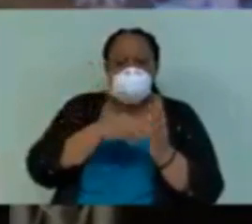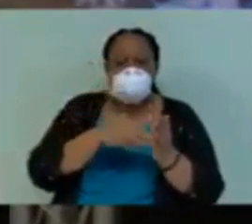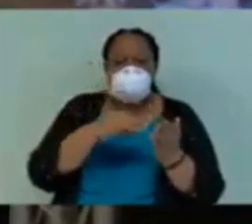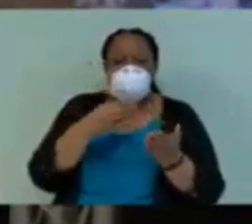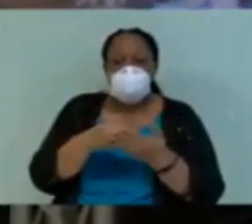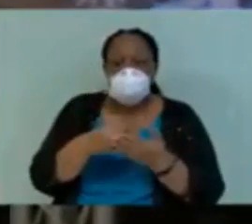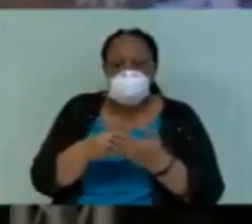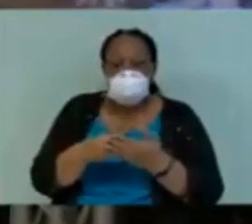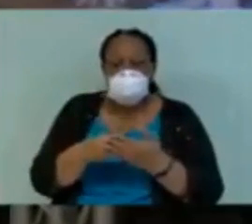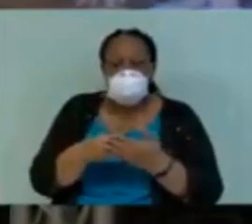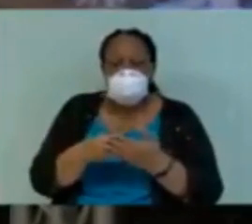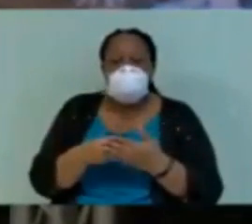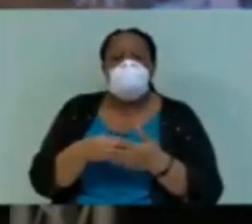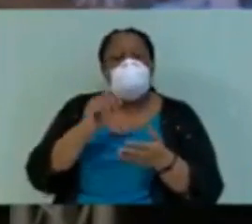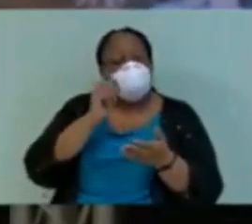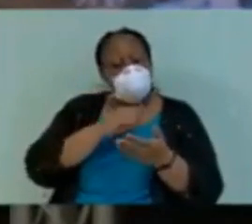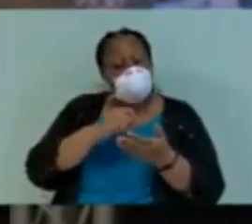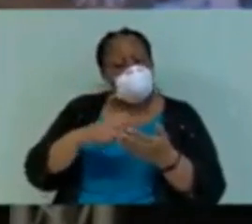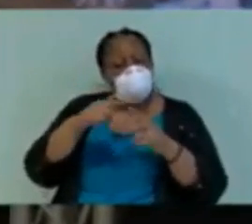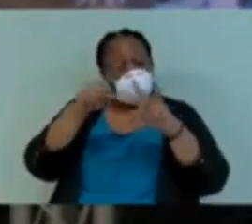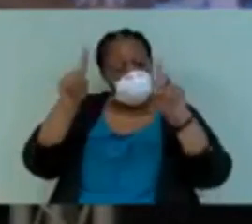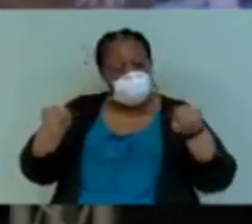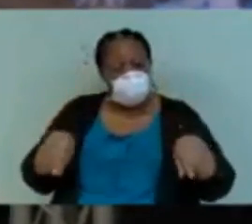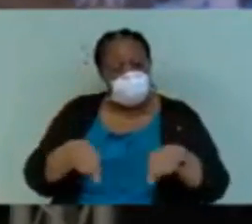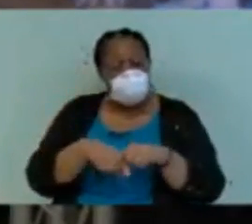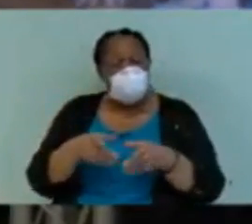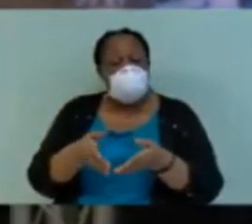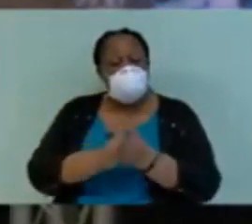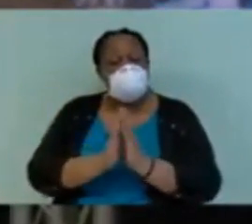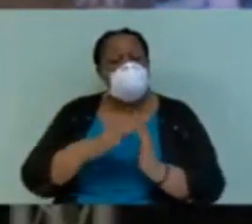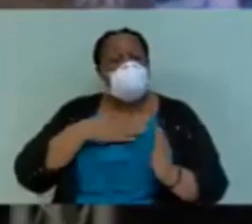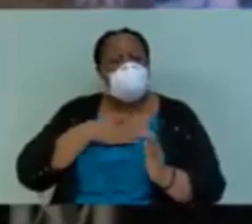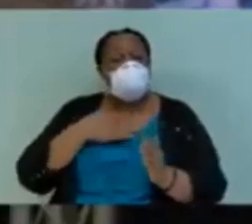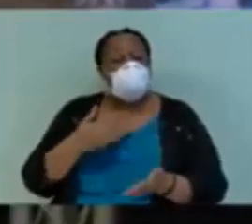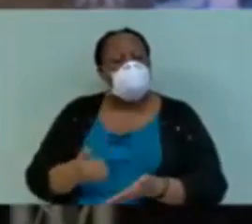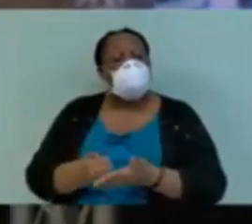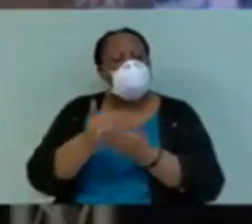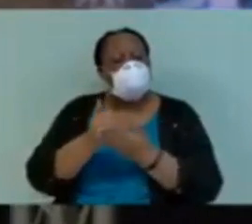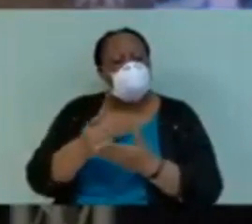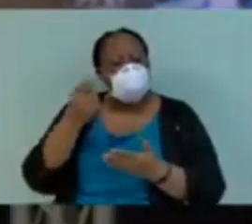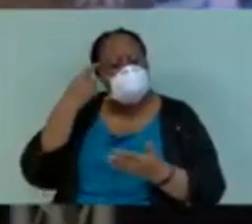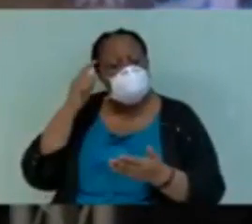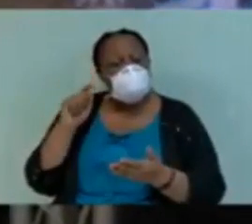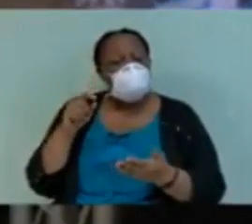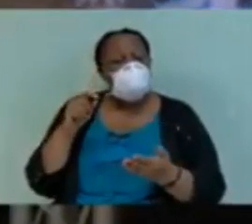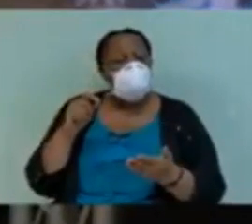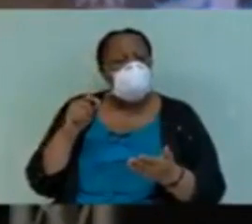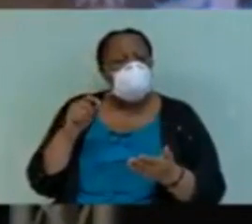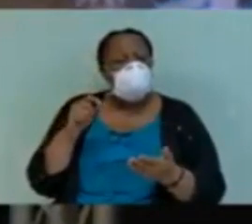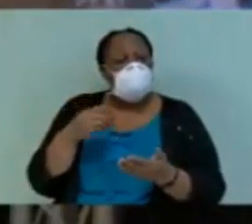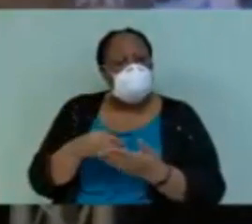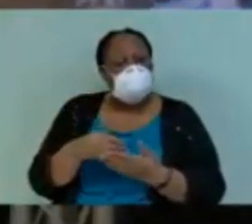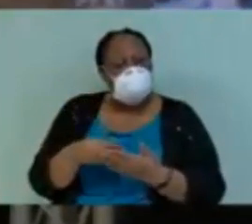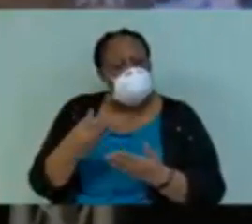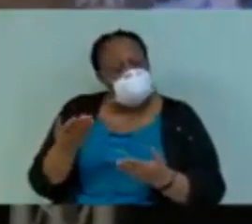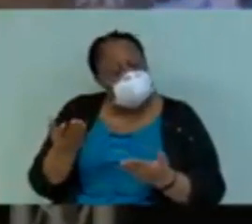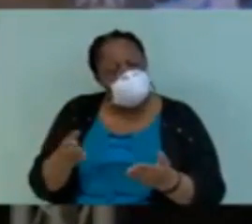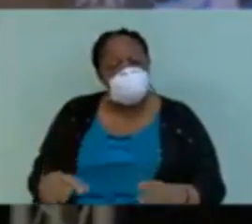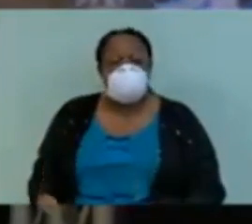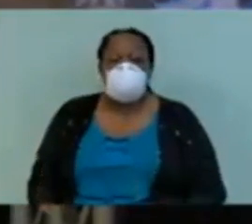program that allows for households making less than $3,000 to